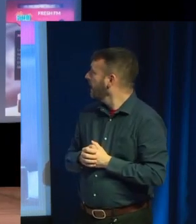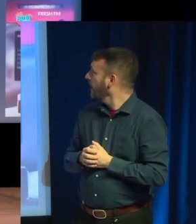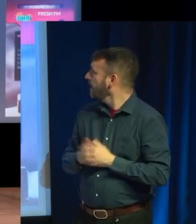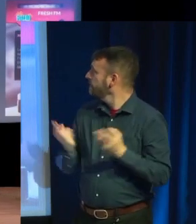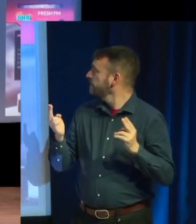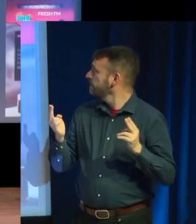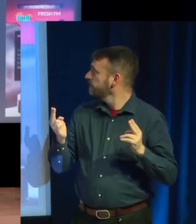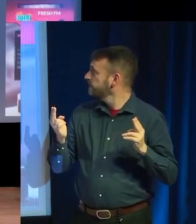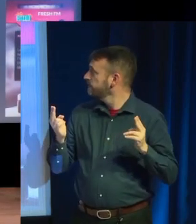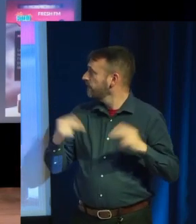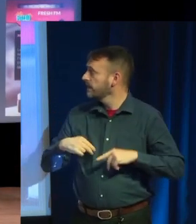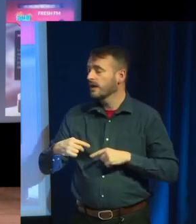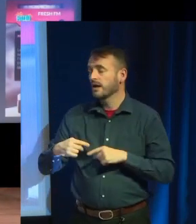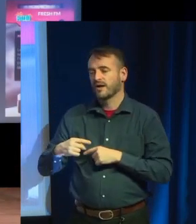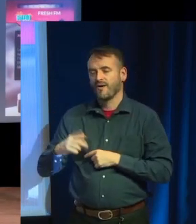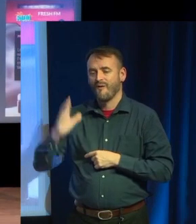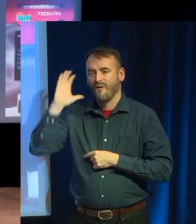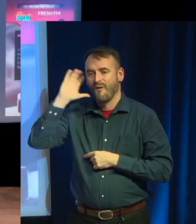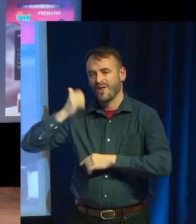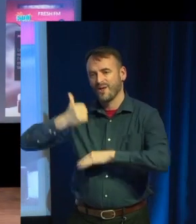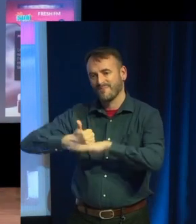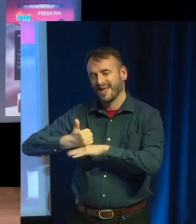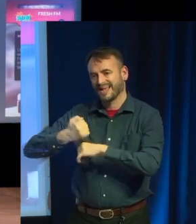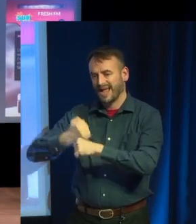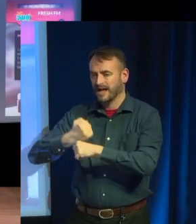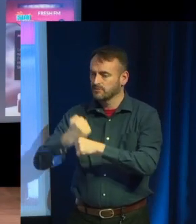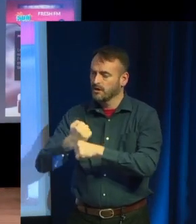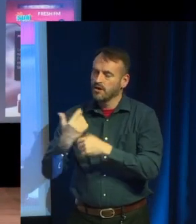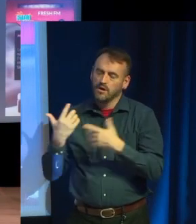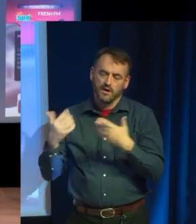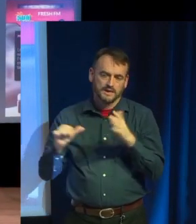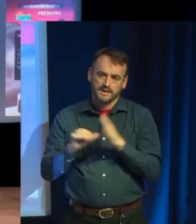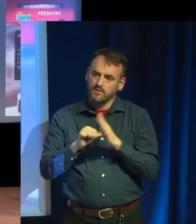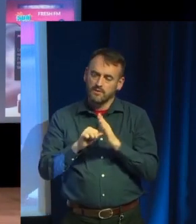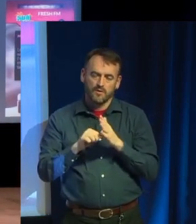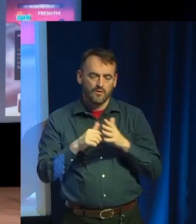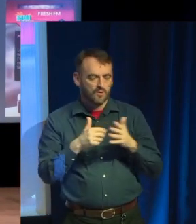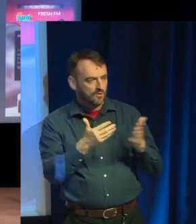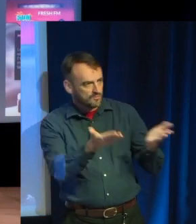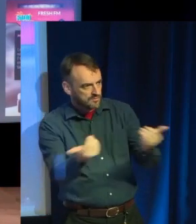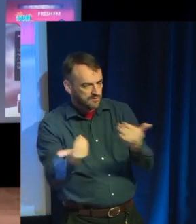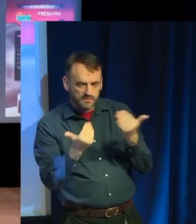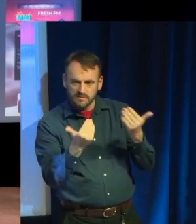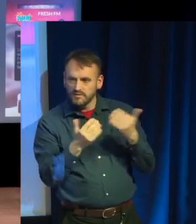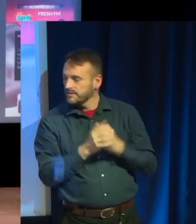audio-based games are a hard sell. I've put outside of smart speakers because that's a whole different ball game